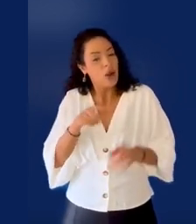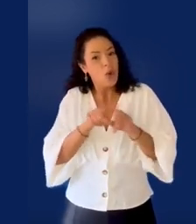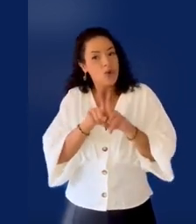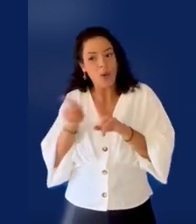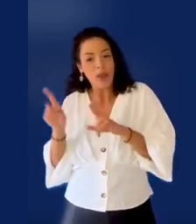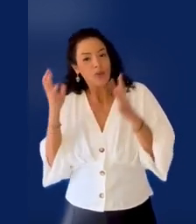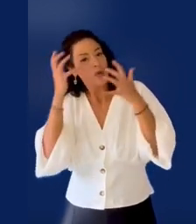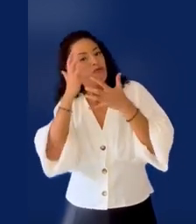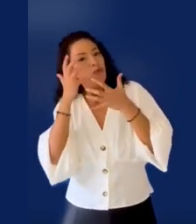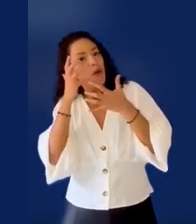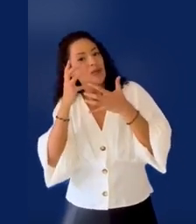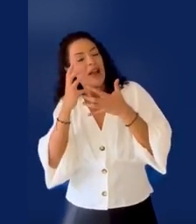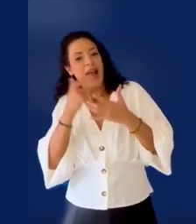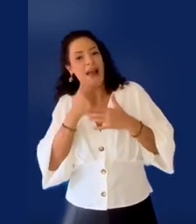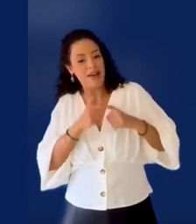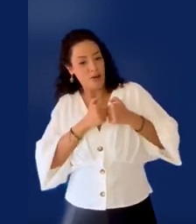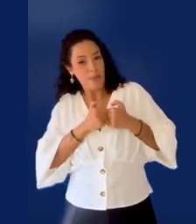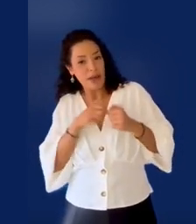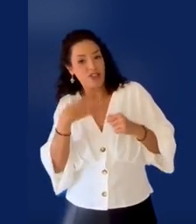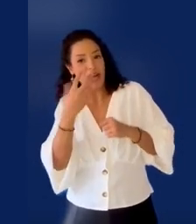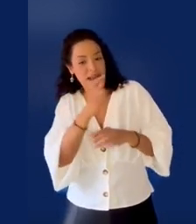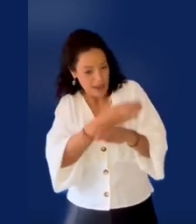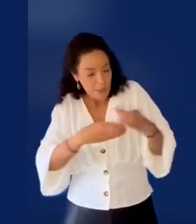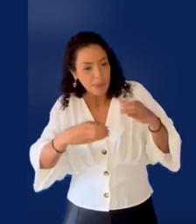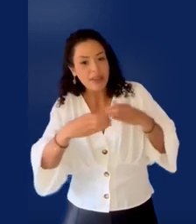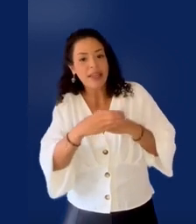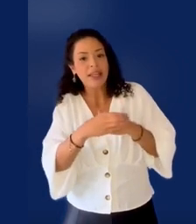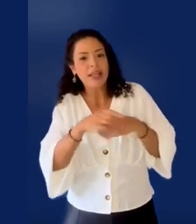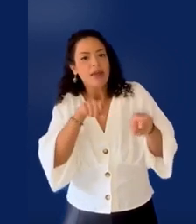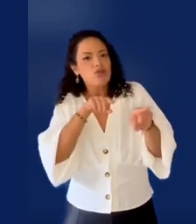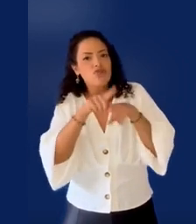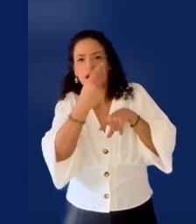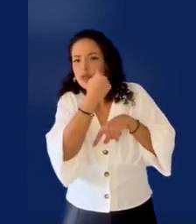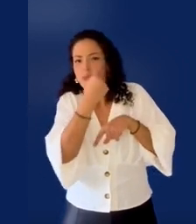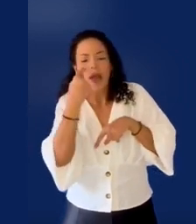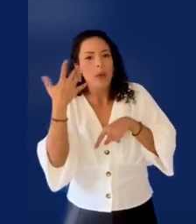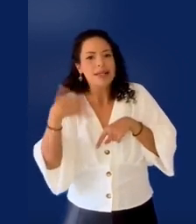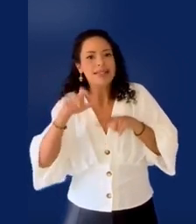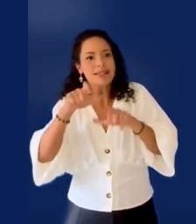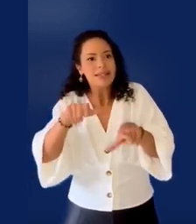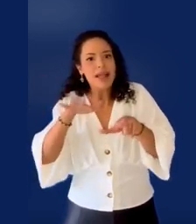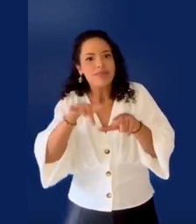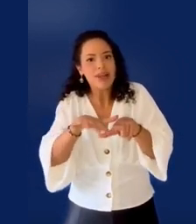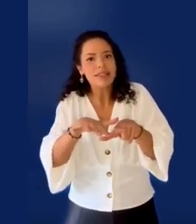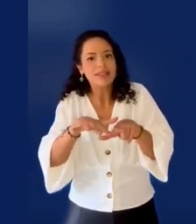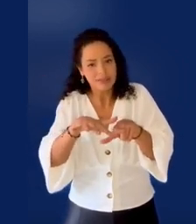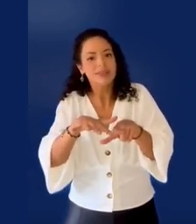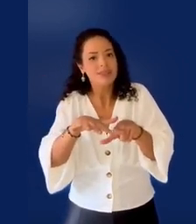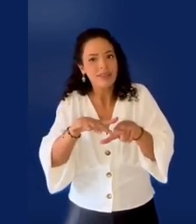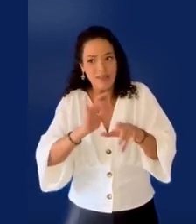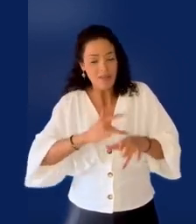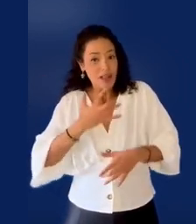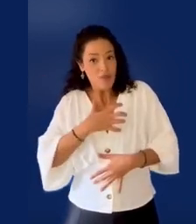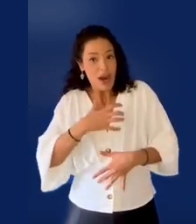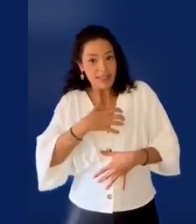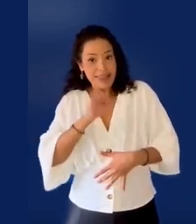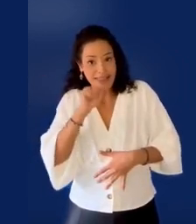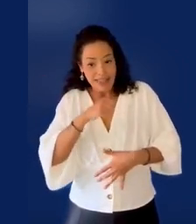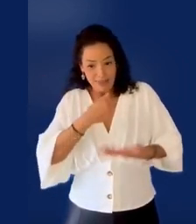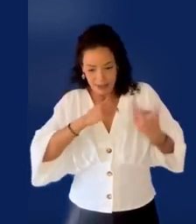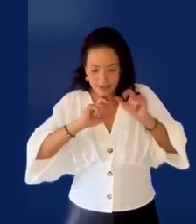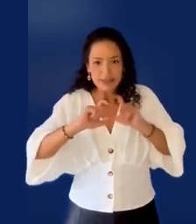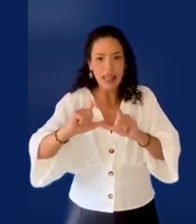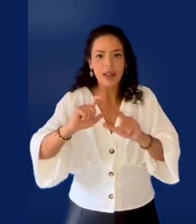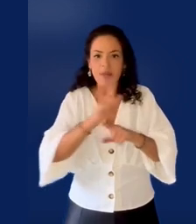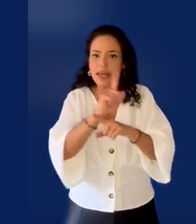concern, compassion and empathy. He was trying to bear witness and remain present, even when it was frightening to do so. Later,